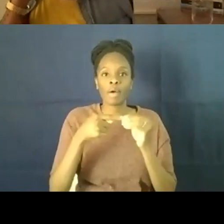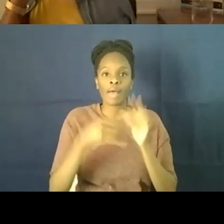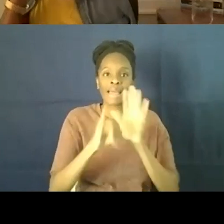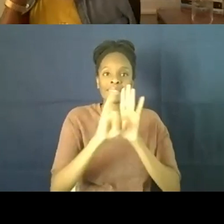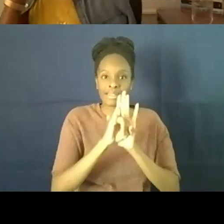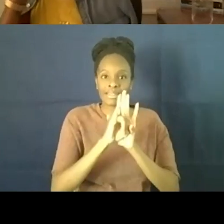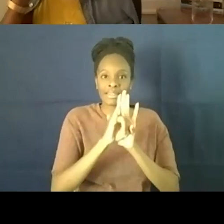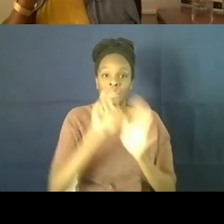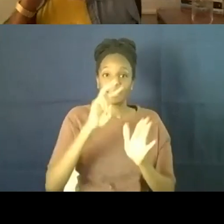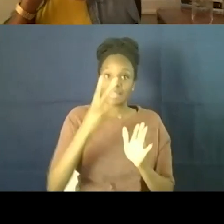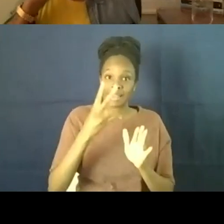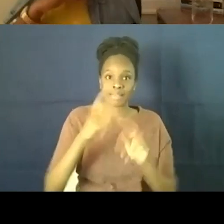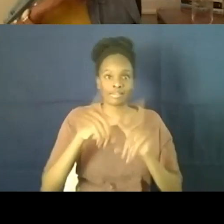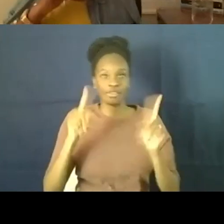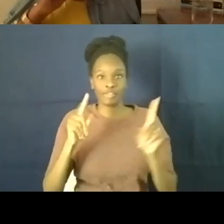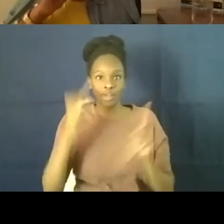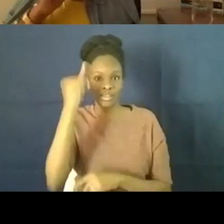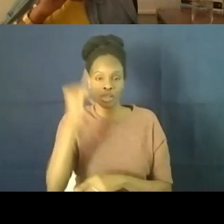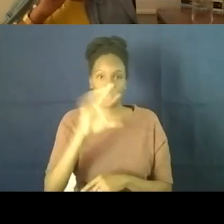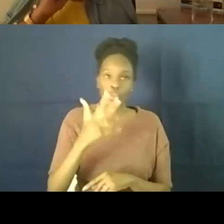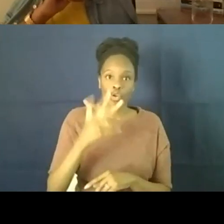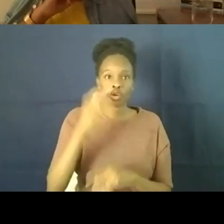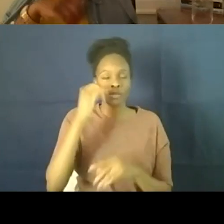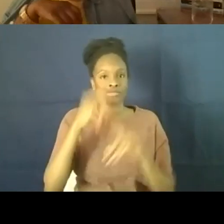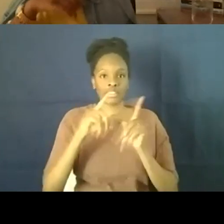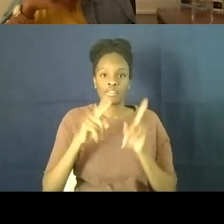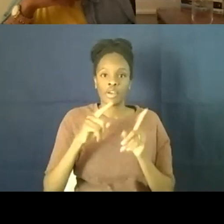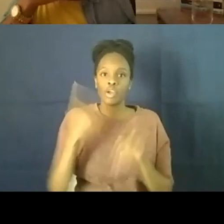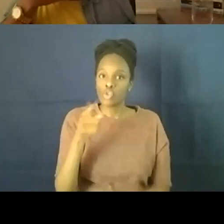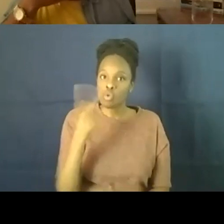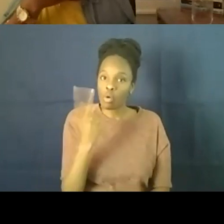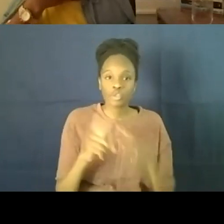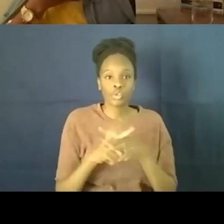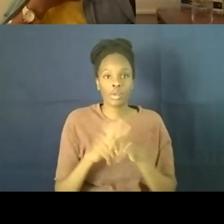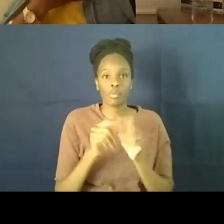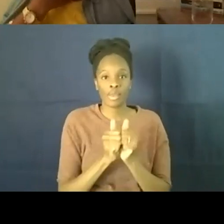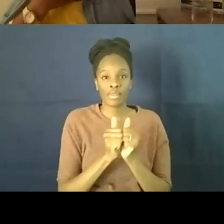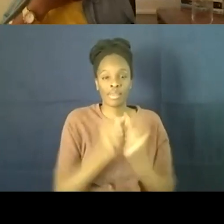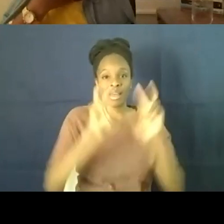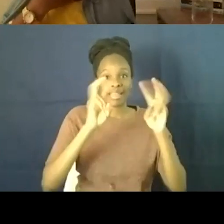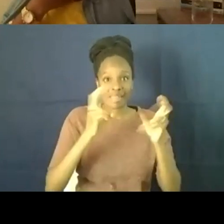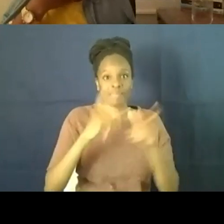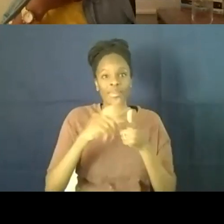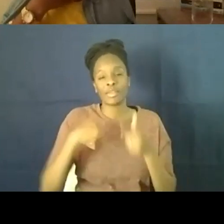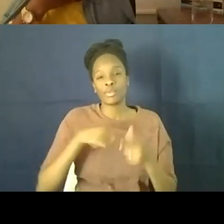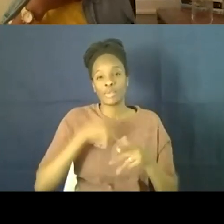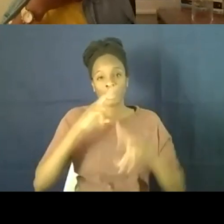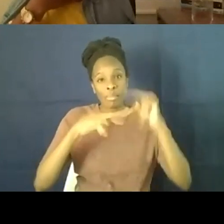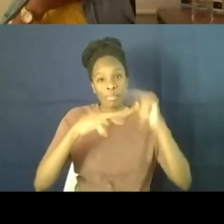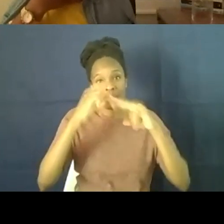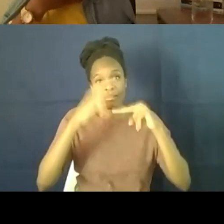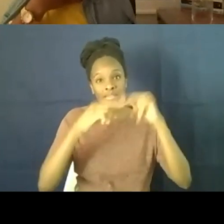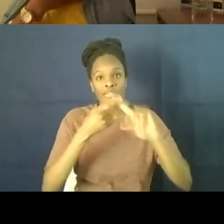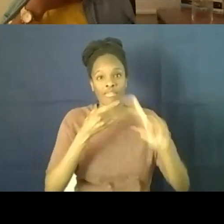idea. And the third season you had it, but you came in always with the theme and then we built off of that. Mm-hmm. So I would say that you